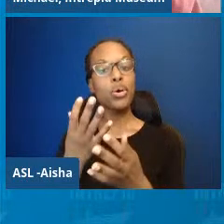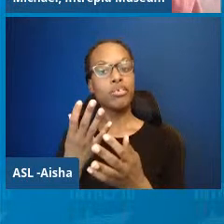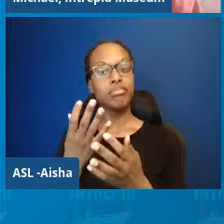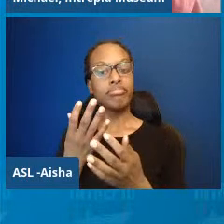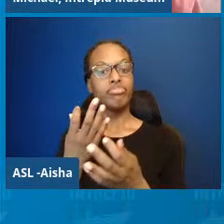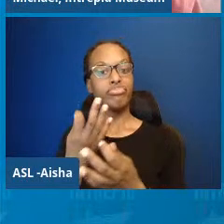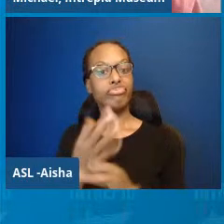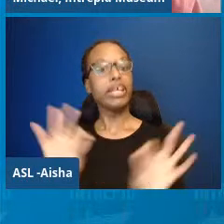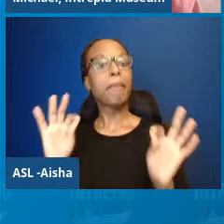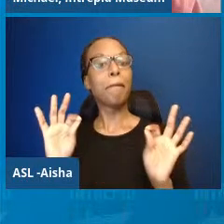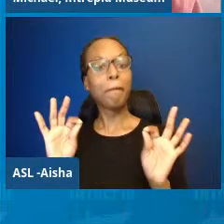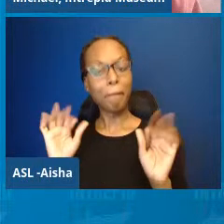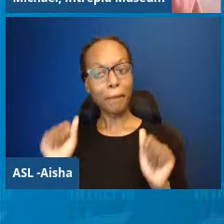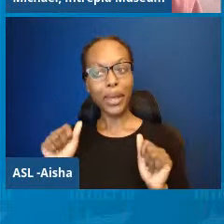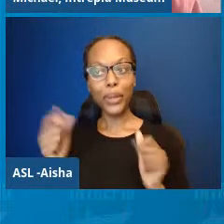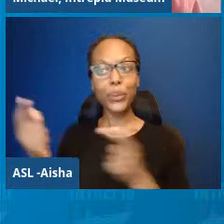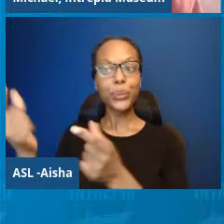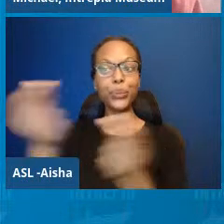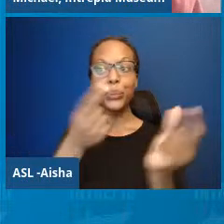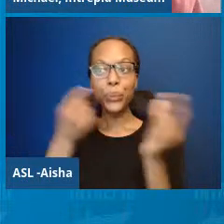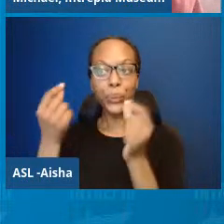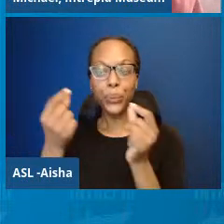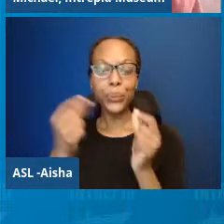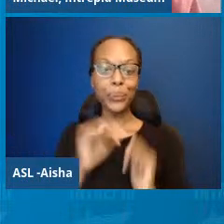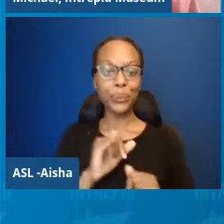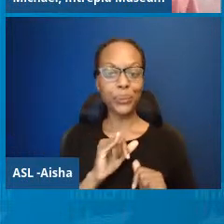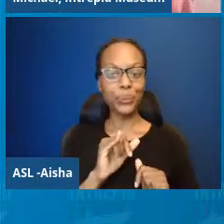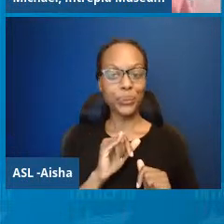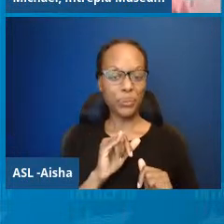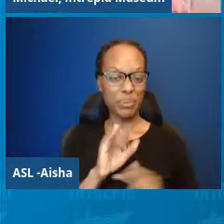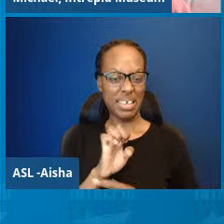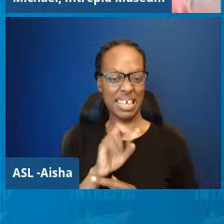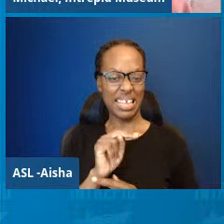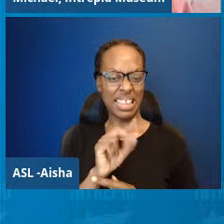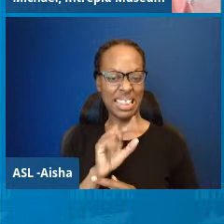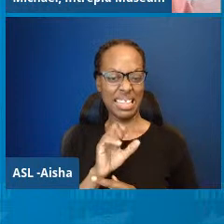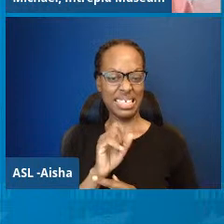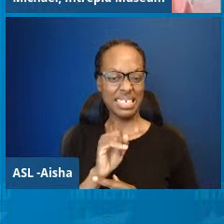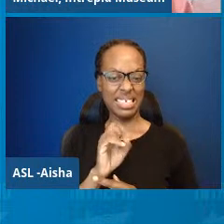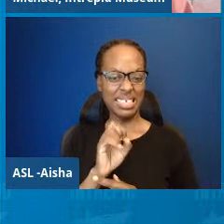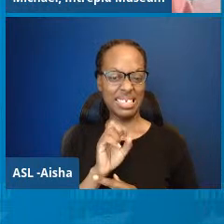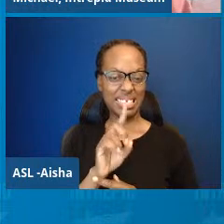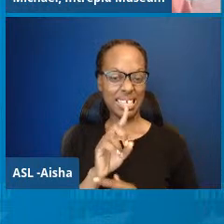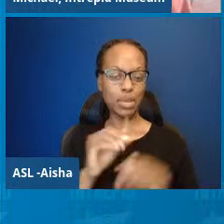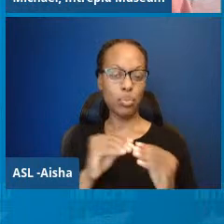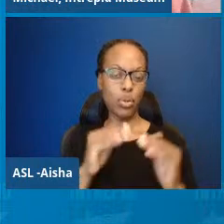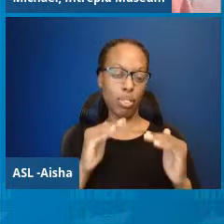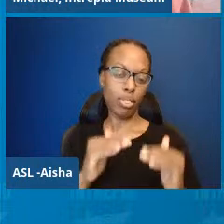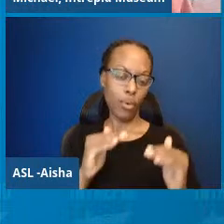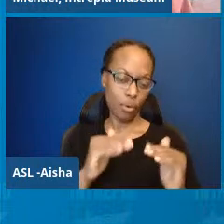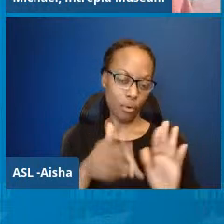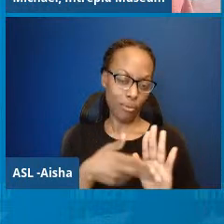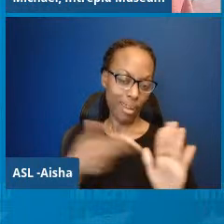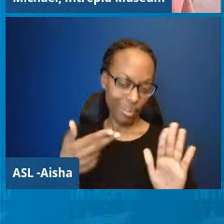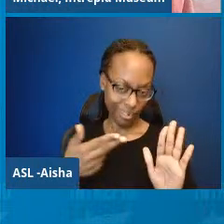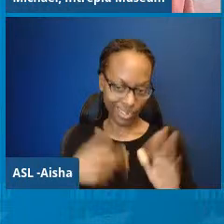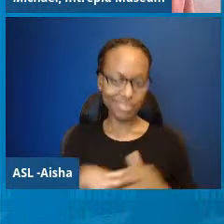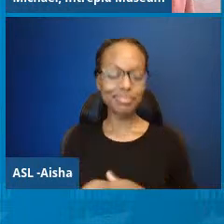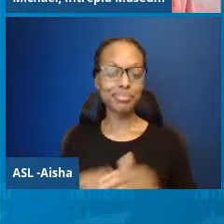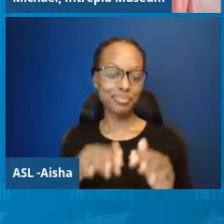Okay. Excellent. So in our final one, I want to think about Intrepid in the Vietnam